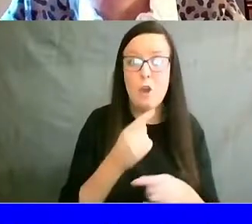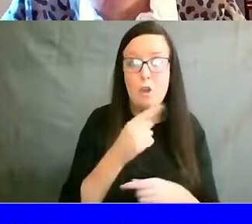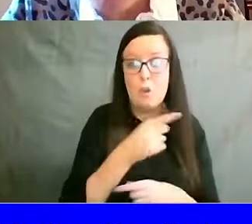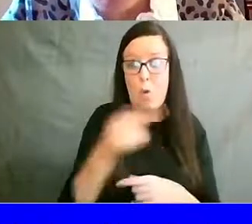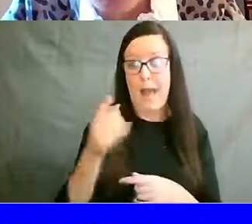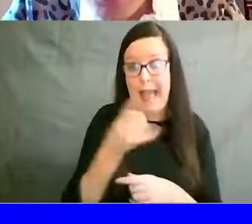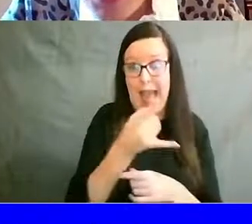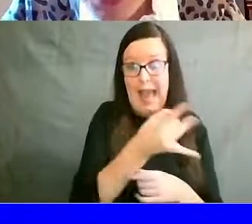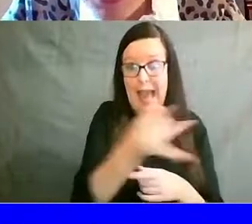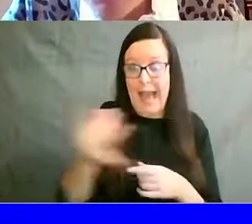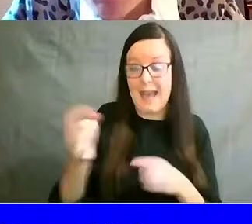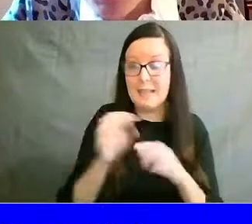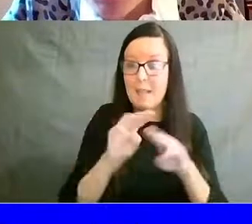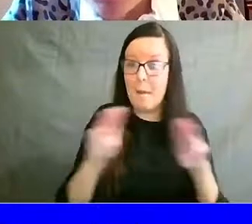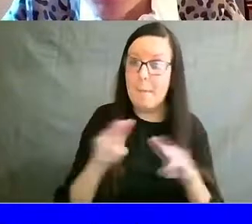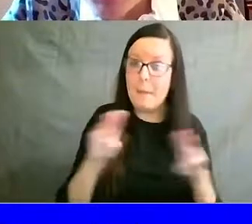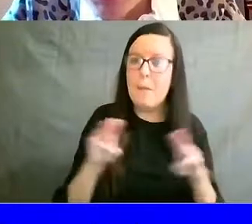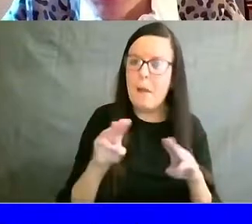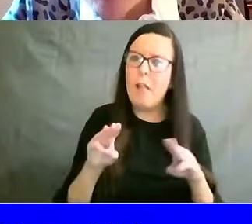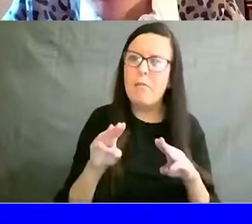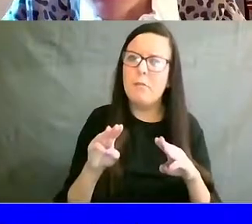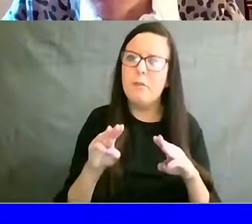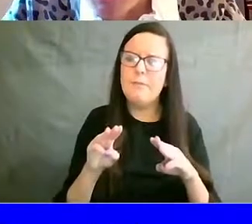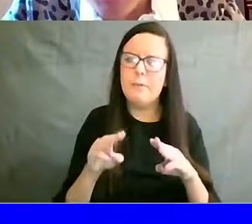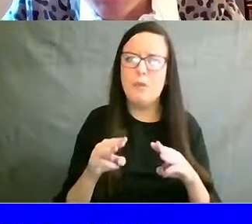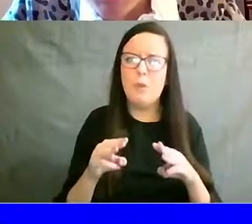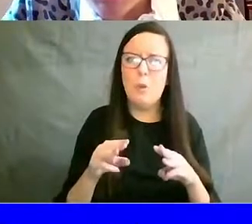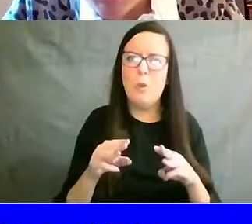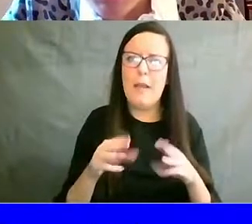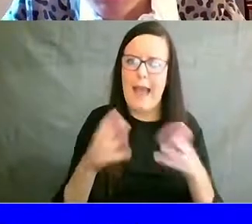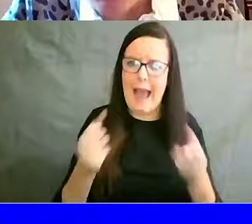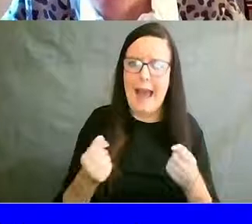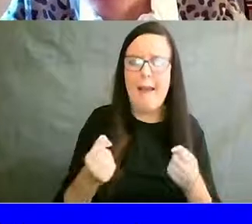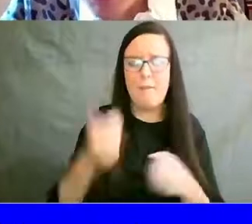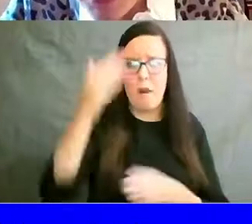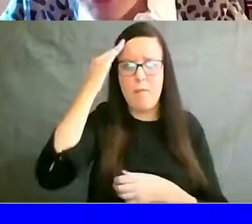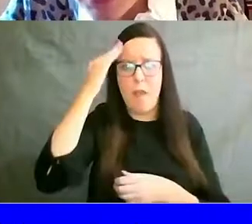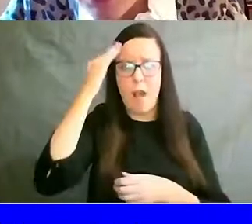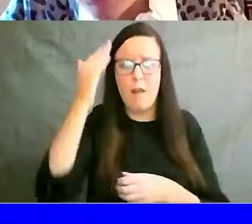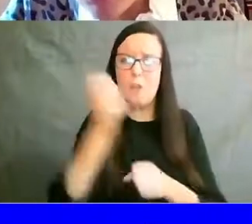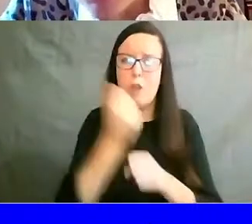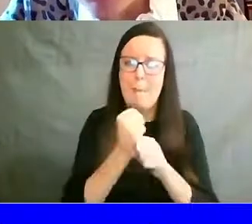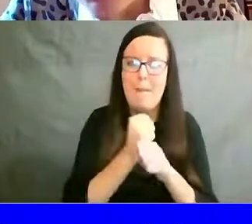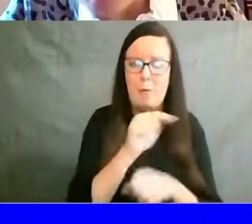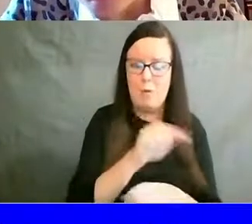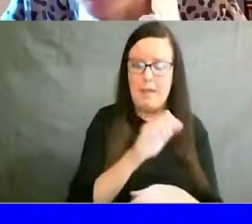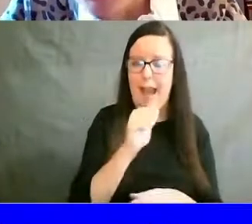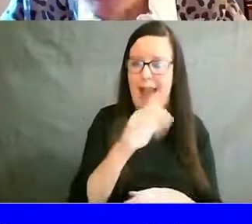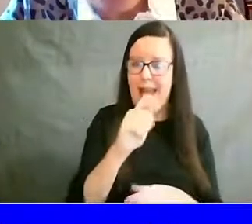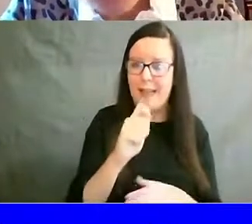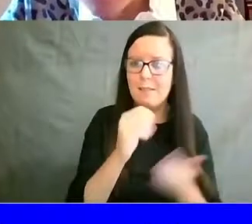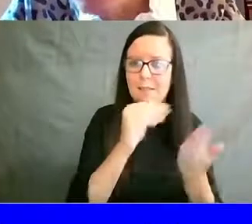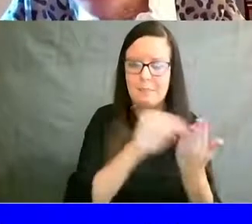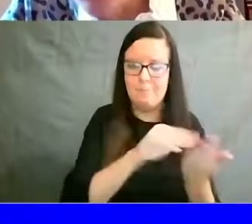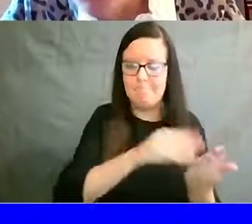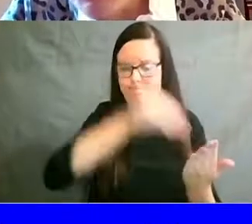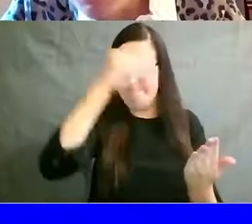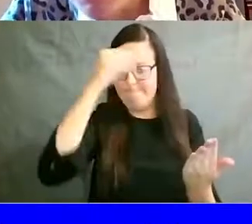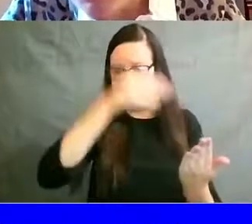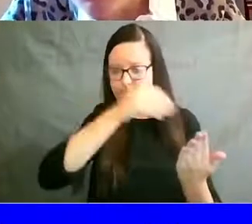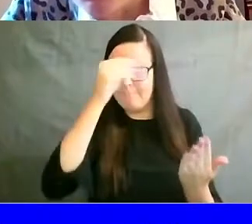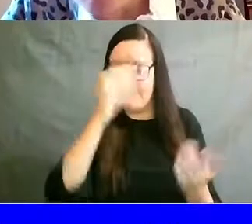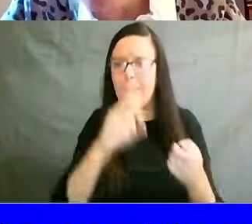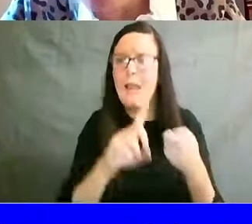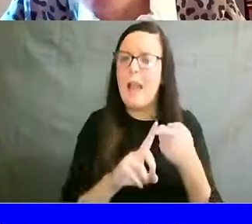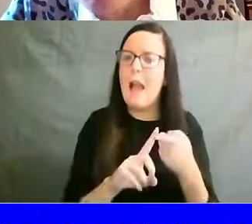do equip themselves with knowledge around the Act. And a lot of work is being done to prepare. It cuts across